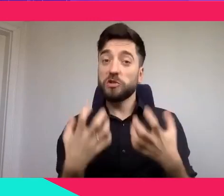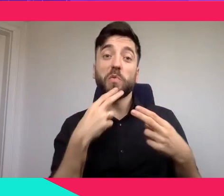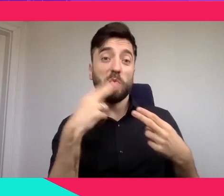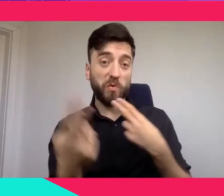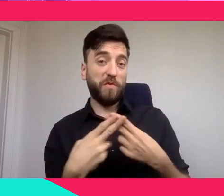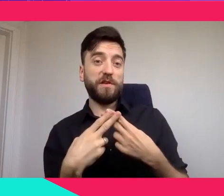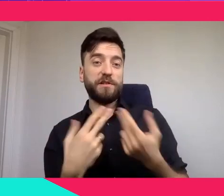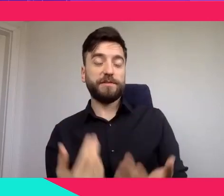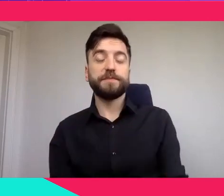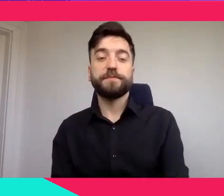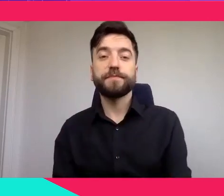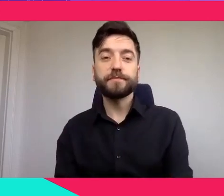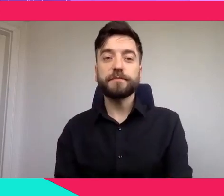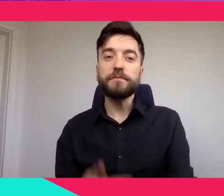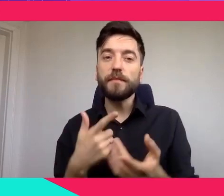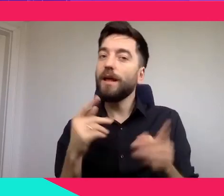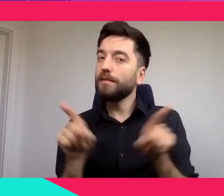I also think that